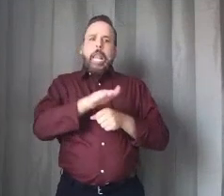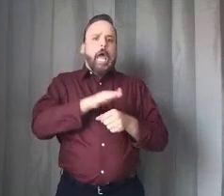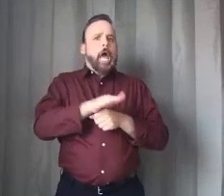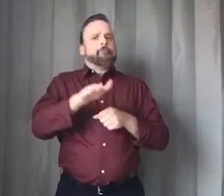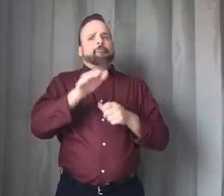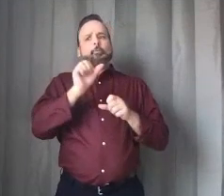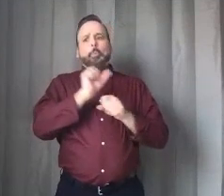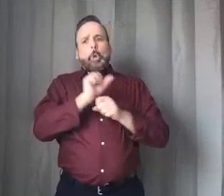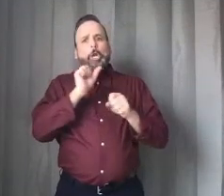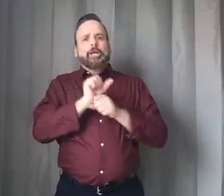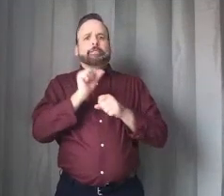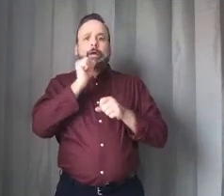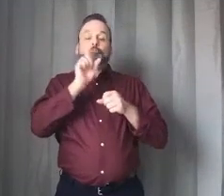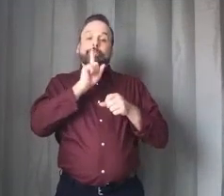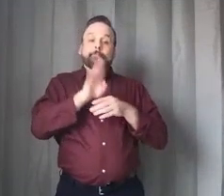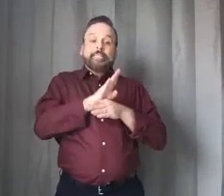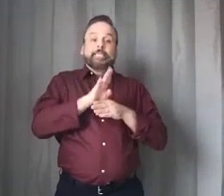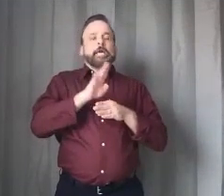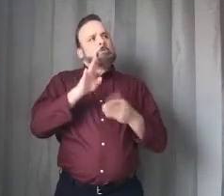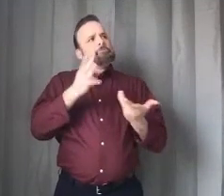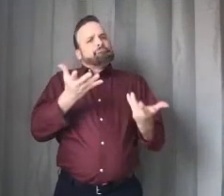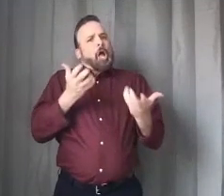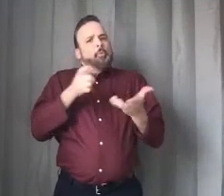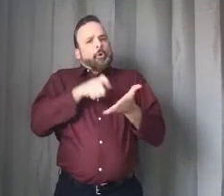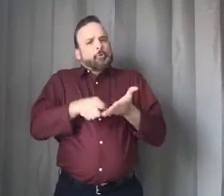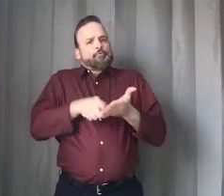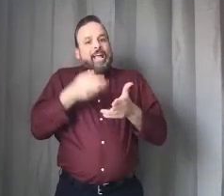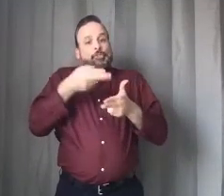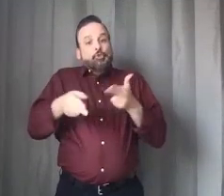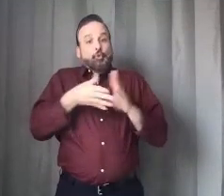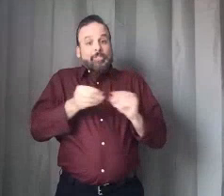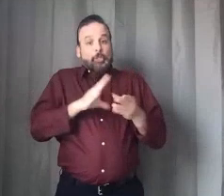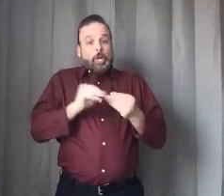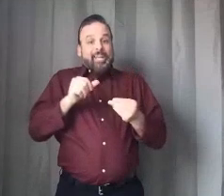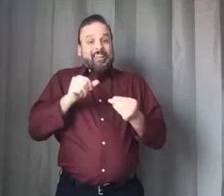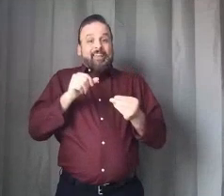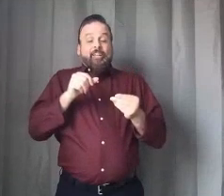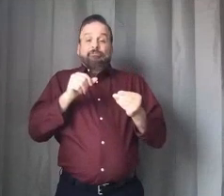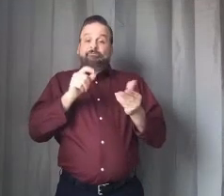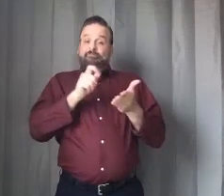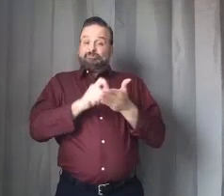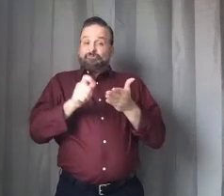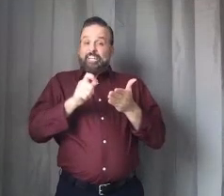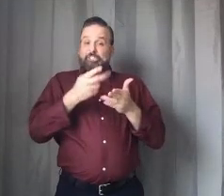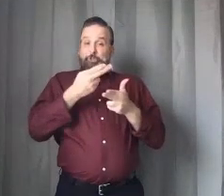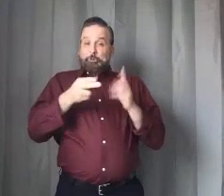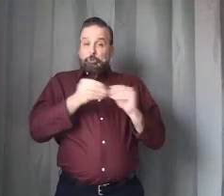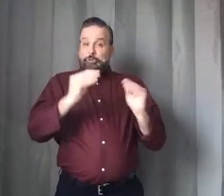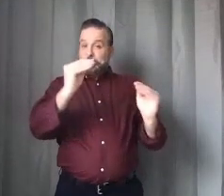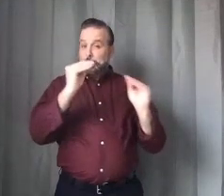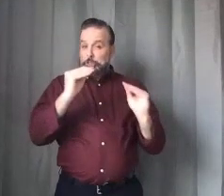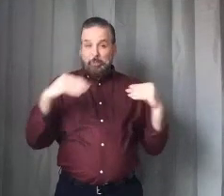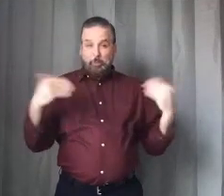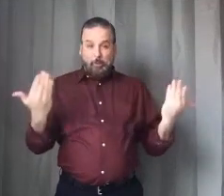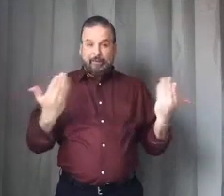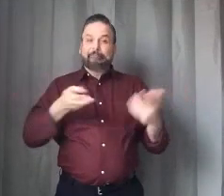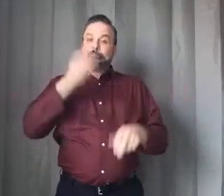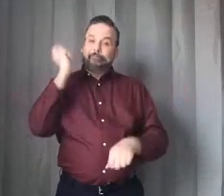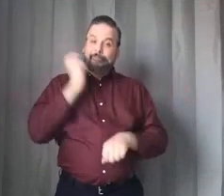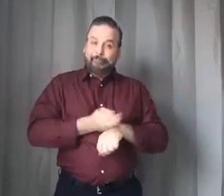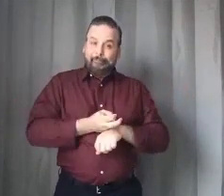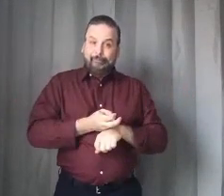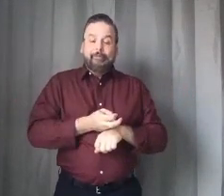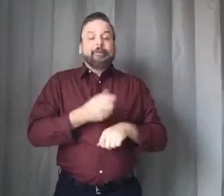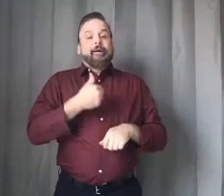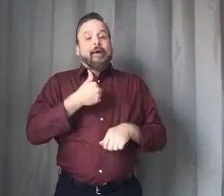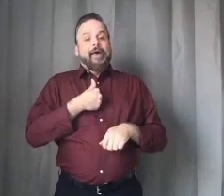was like, I would really like to do a short story. And what it has taught me is that short stories are really hard because, when